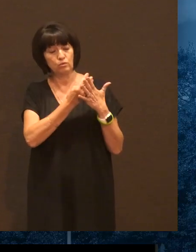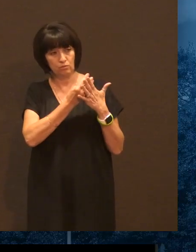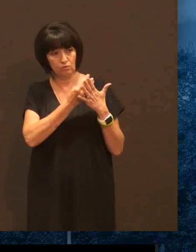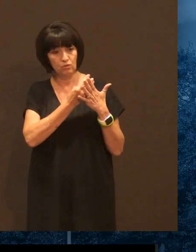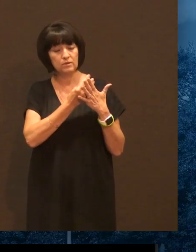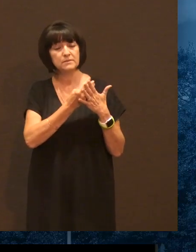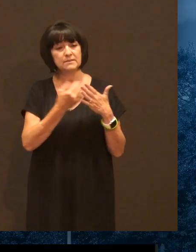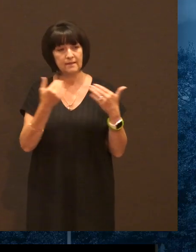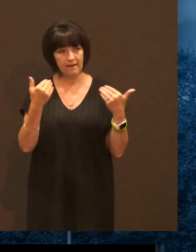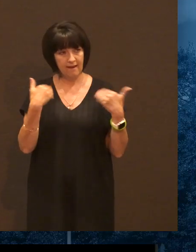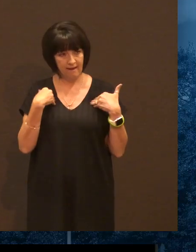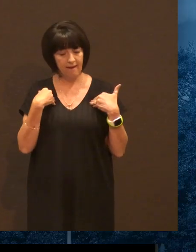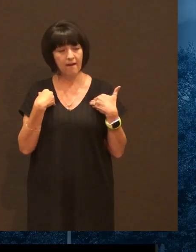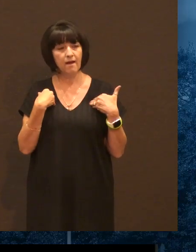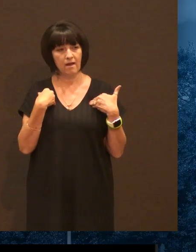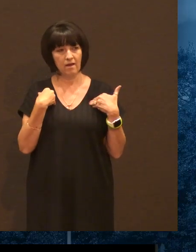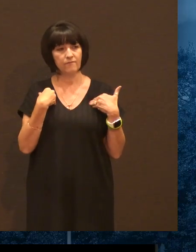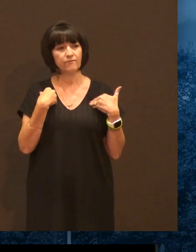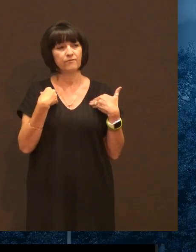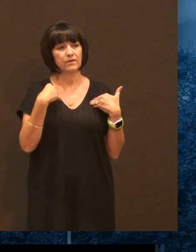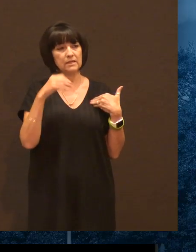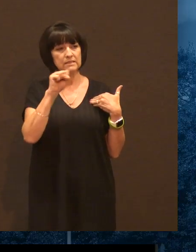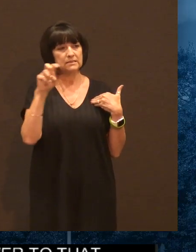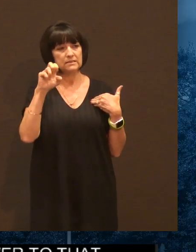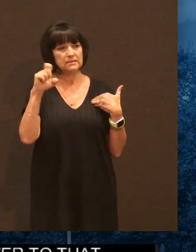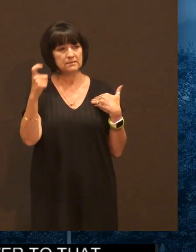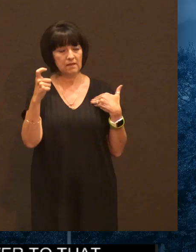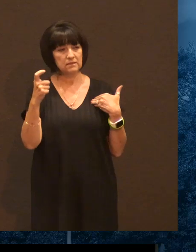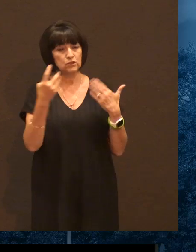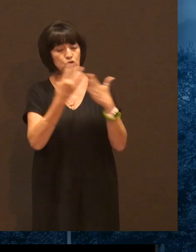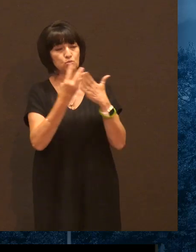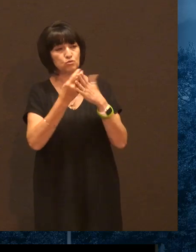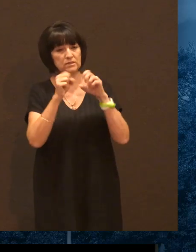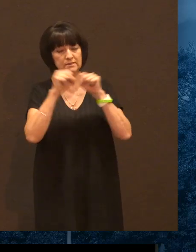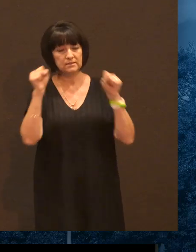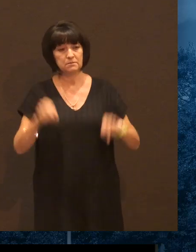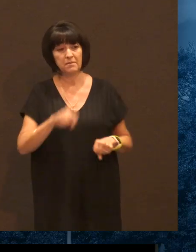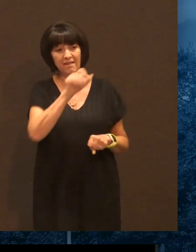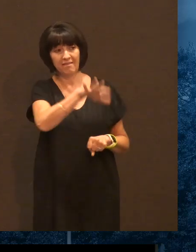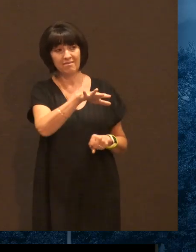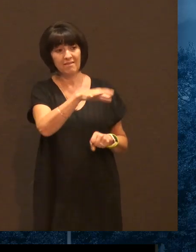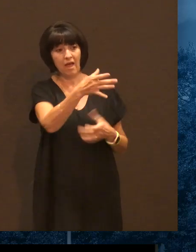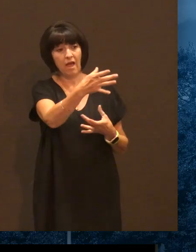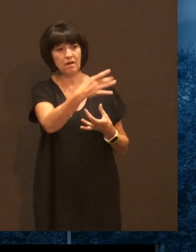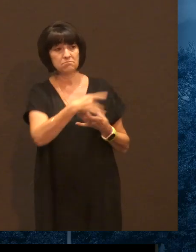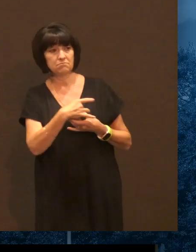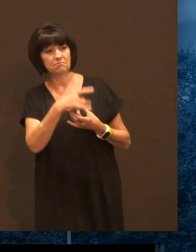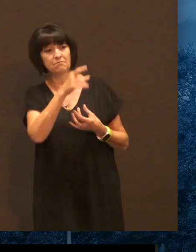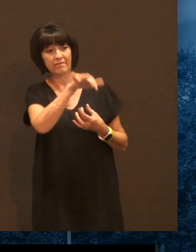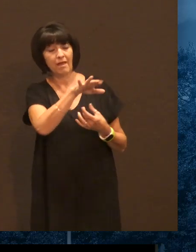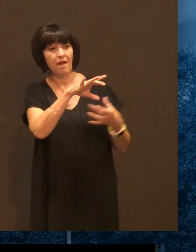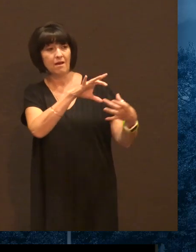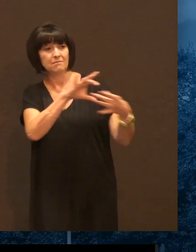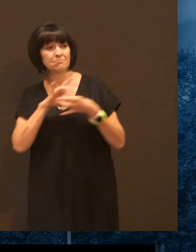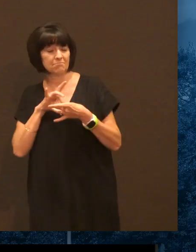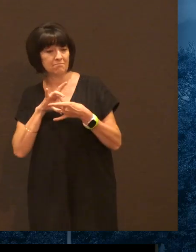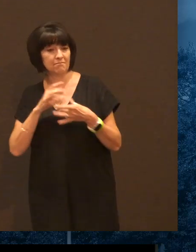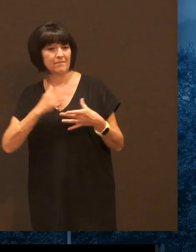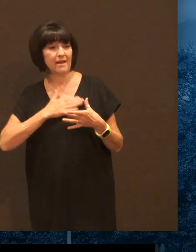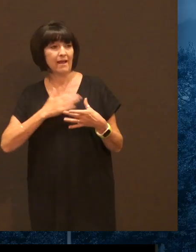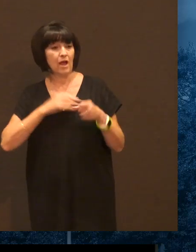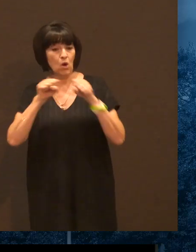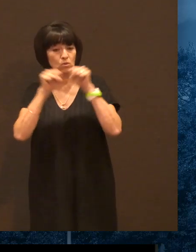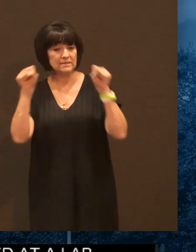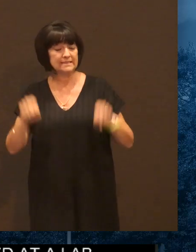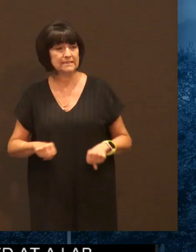that has not been directly connected to our system yet. So they will be incorporated into our system, but they're not in